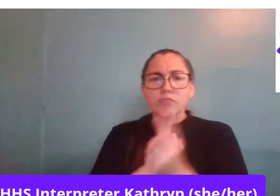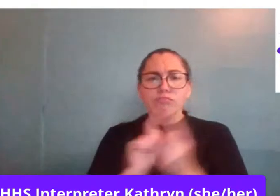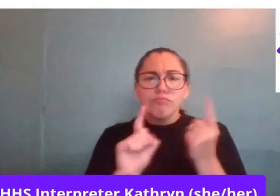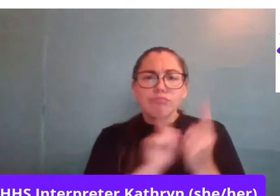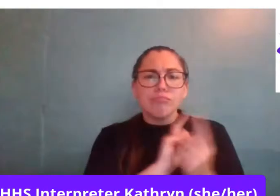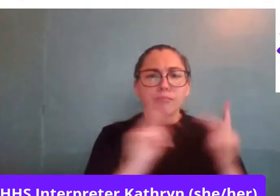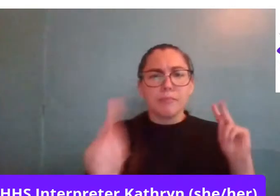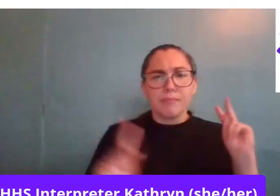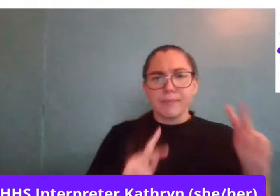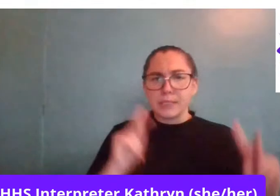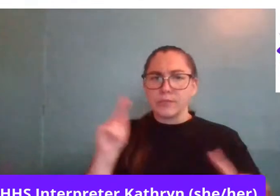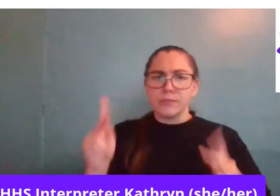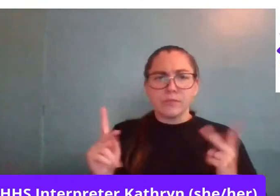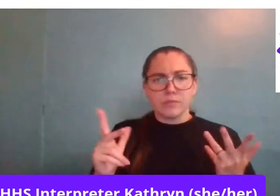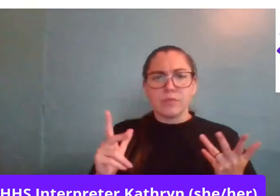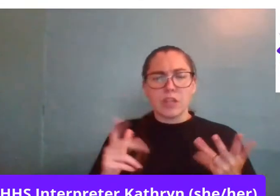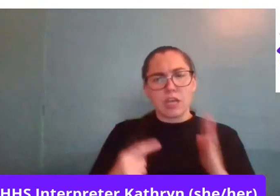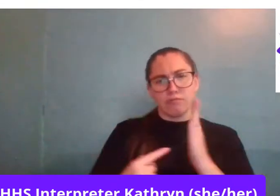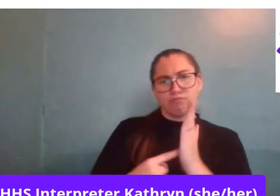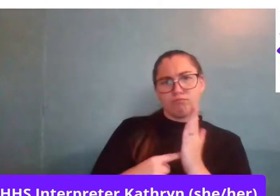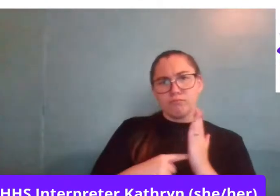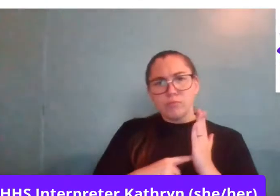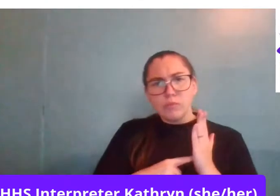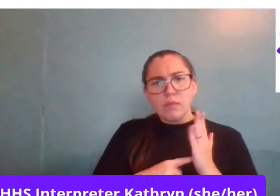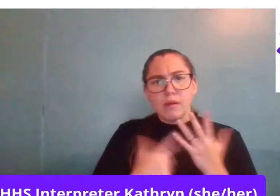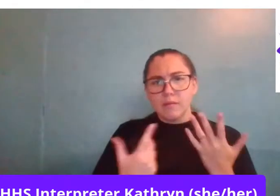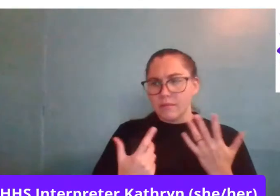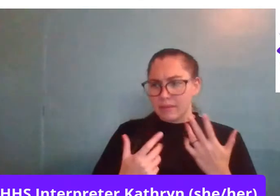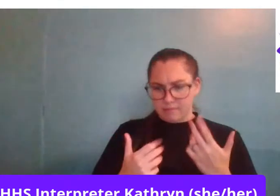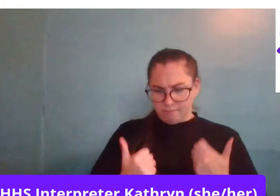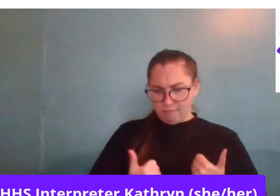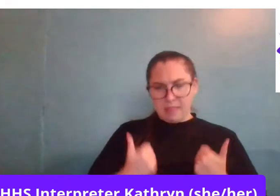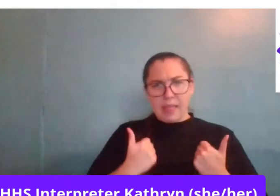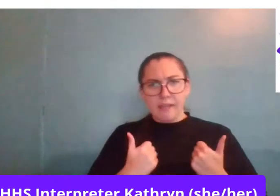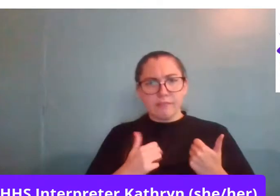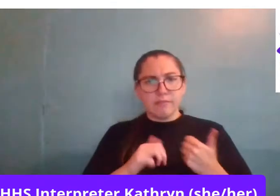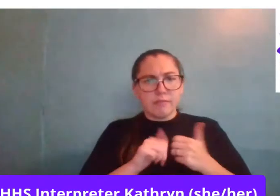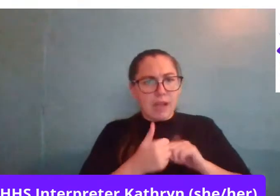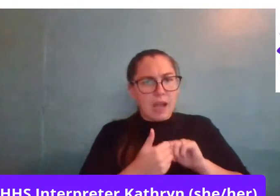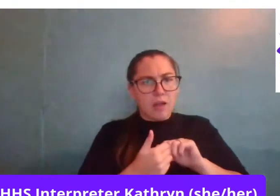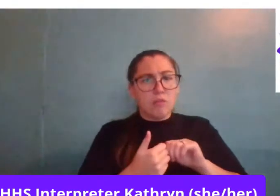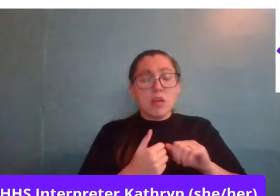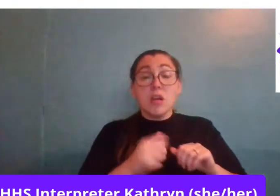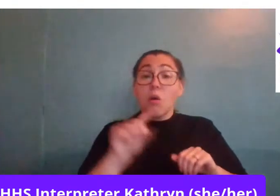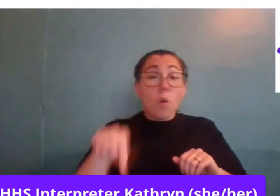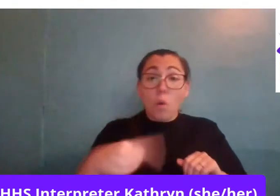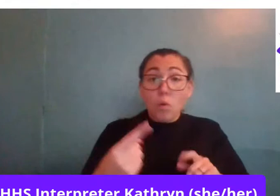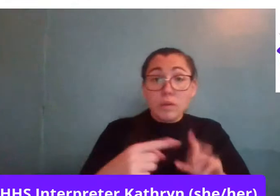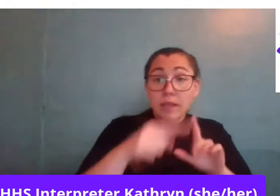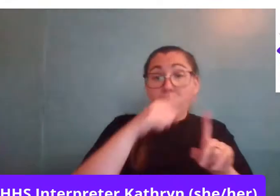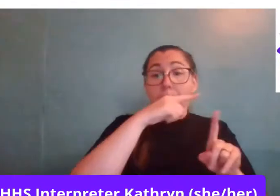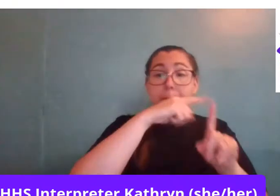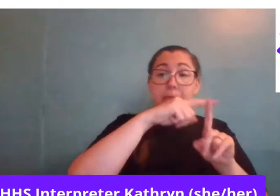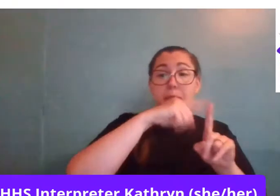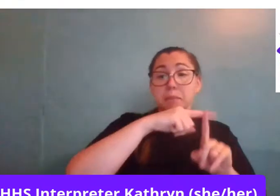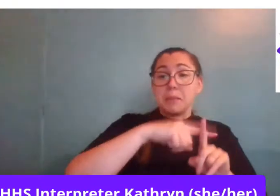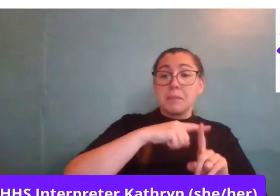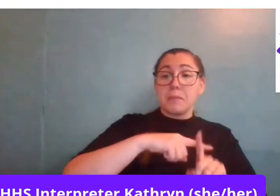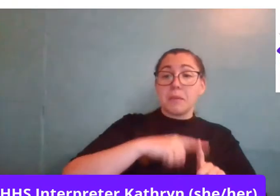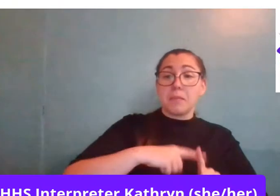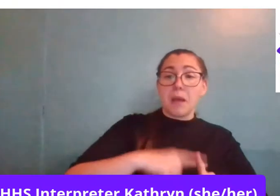that kind of shown me the other part of life, not just the good times and stuff, but just